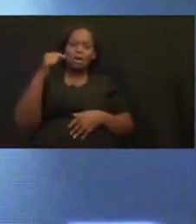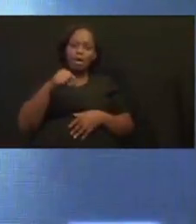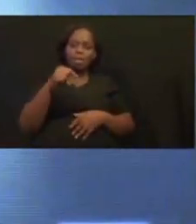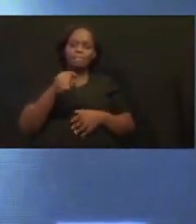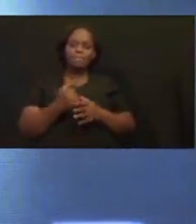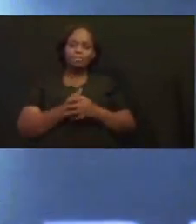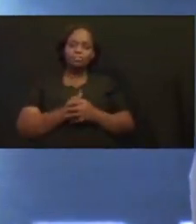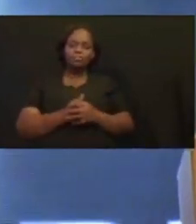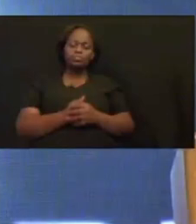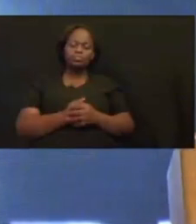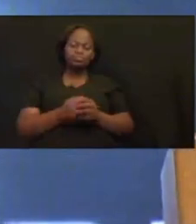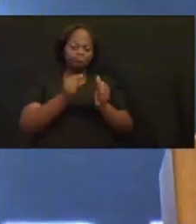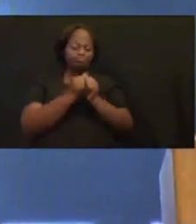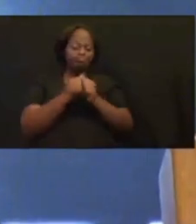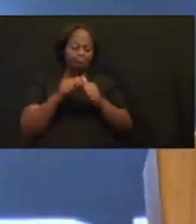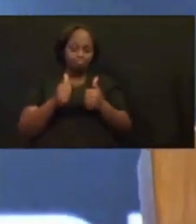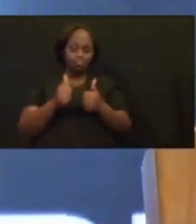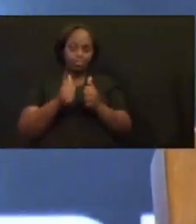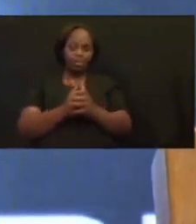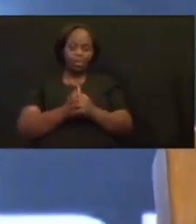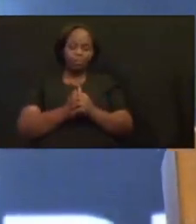Are we together? Now,